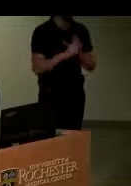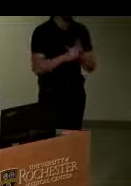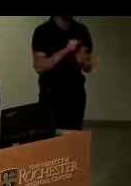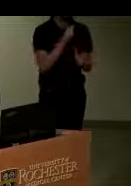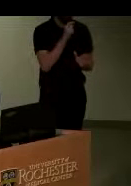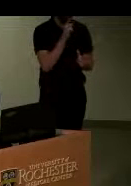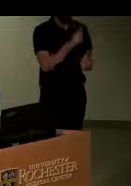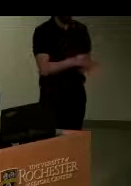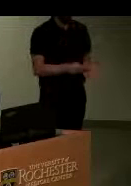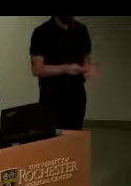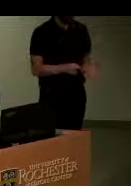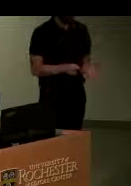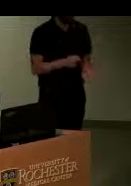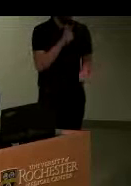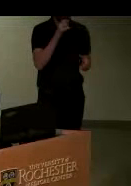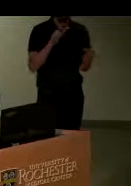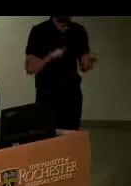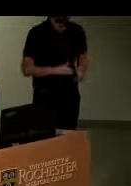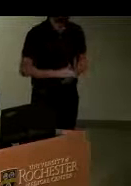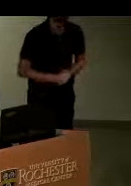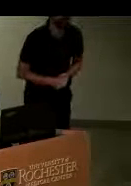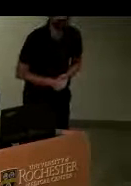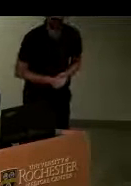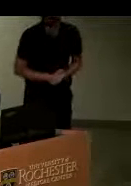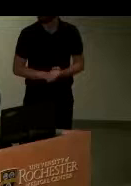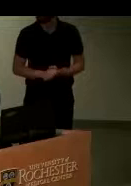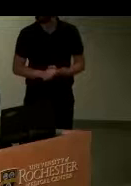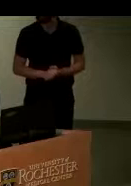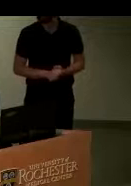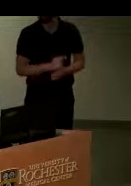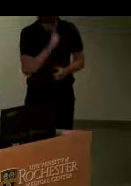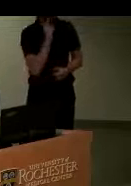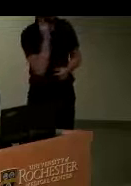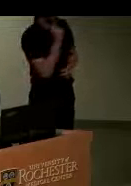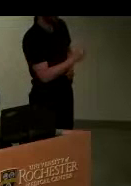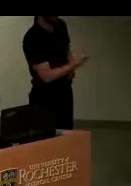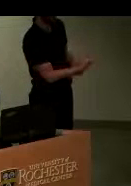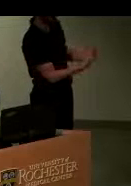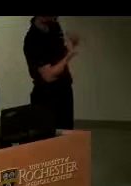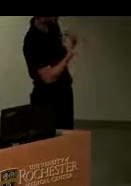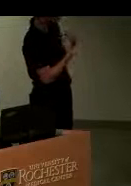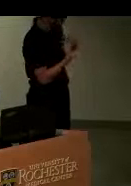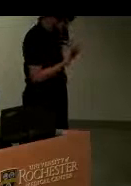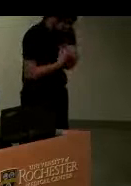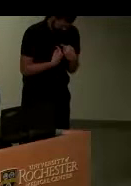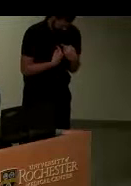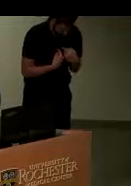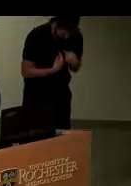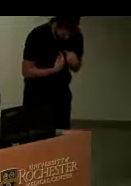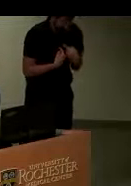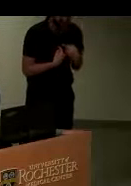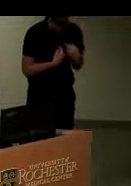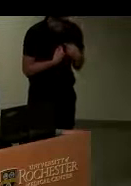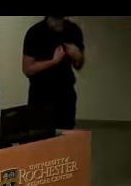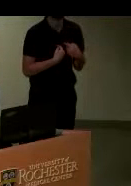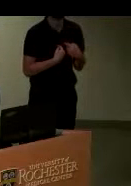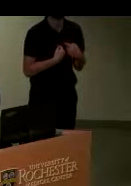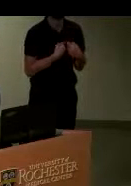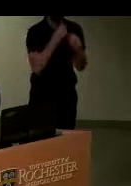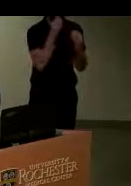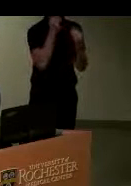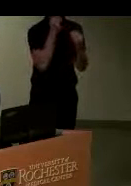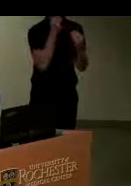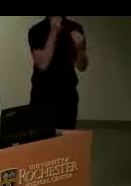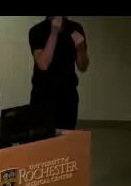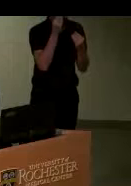I said, so who's going to do this? He goes, you're going to do this. Oh God, I should never have done this. I can see this is